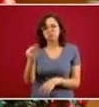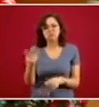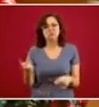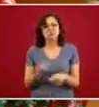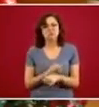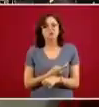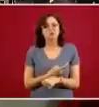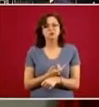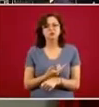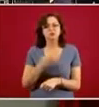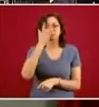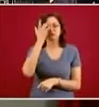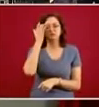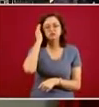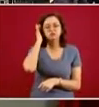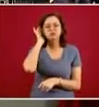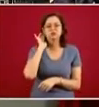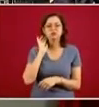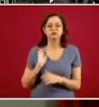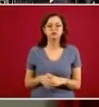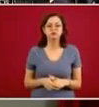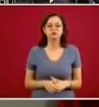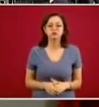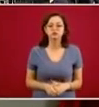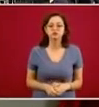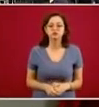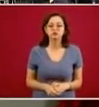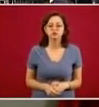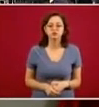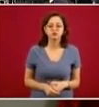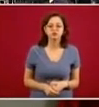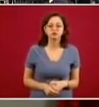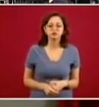And these people who have died so far, why did they die?